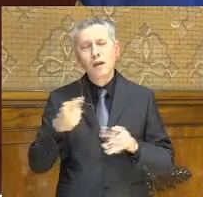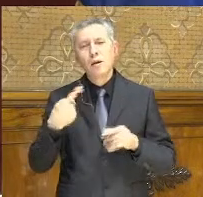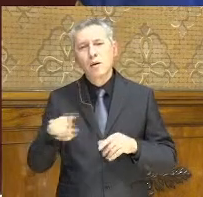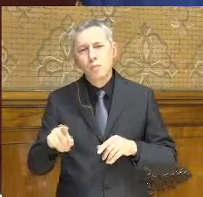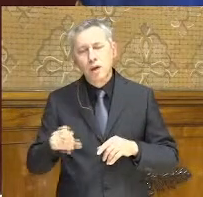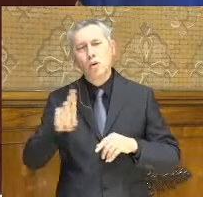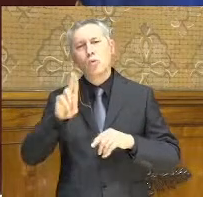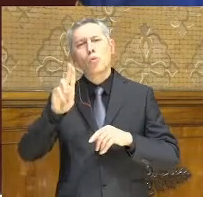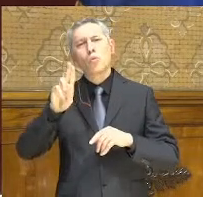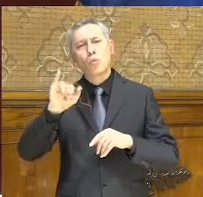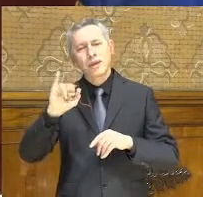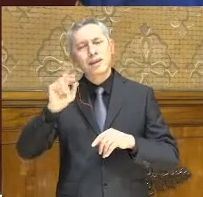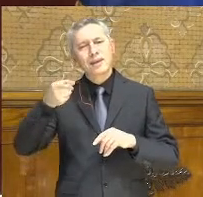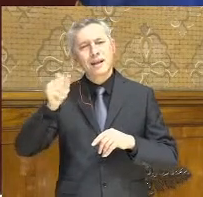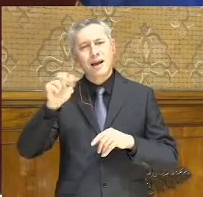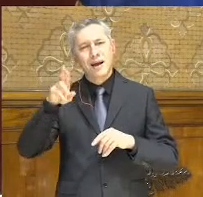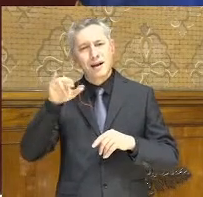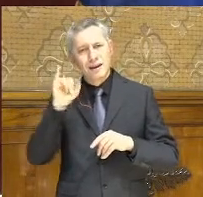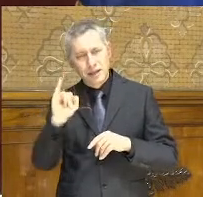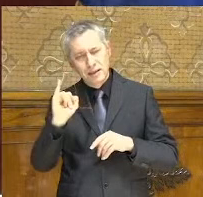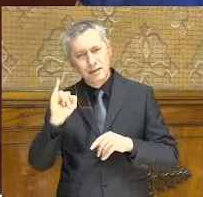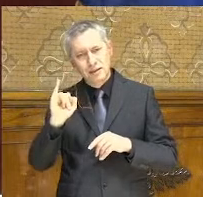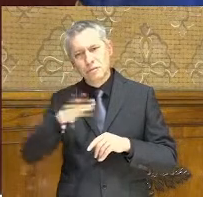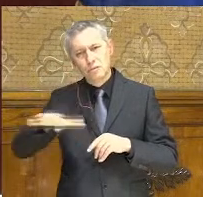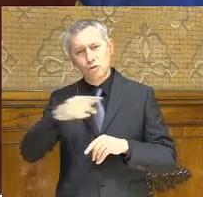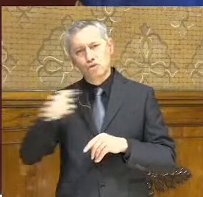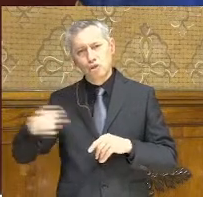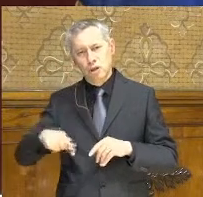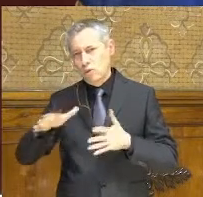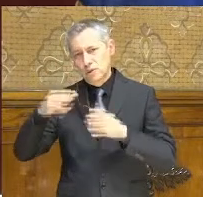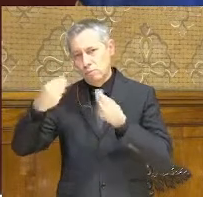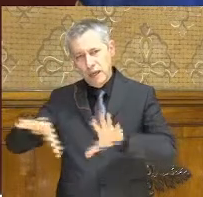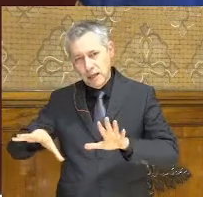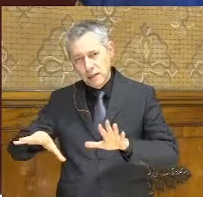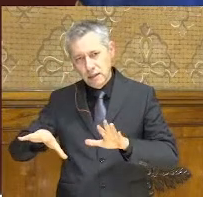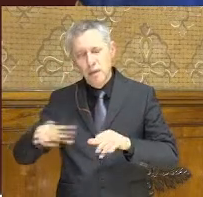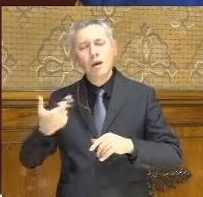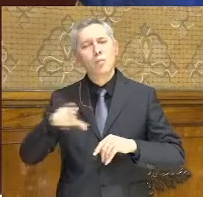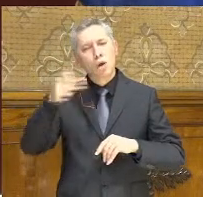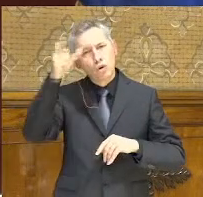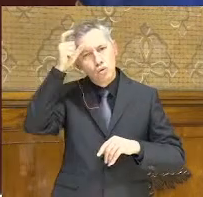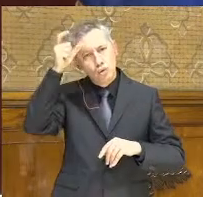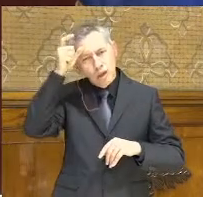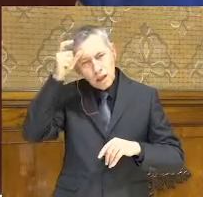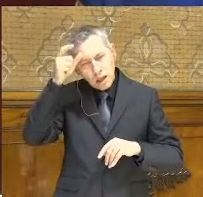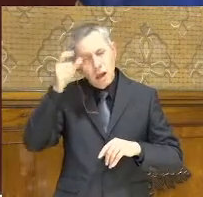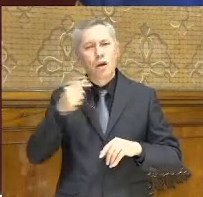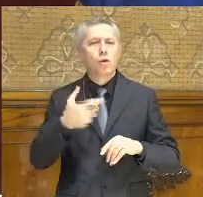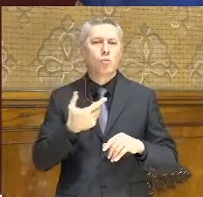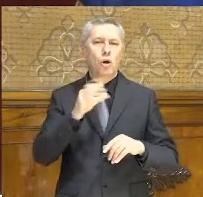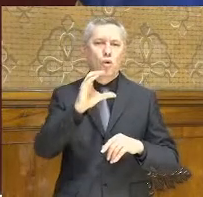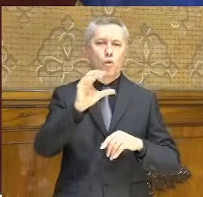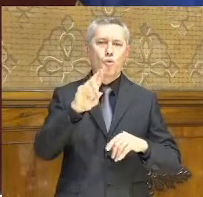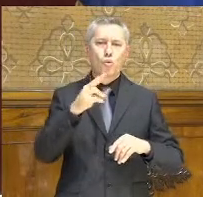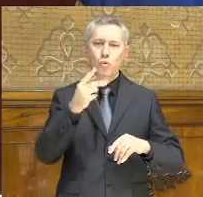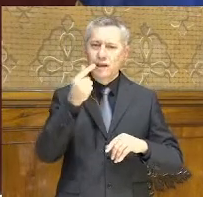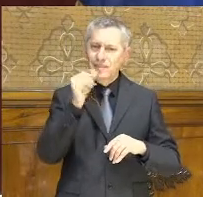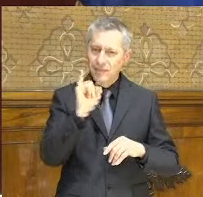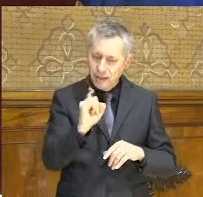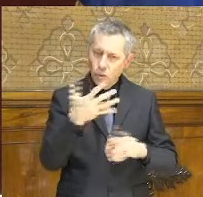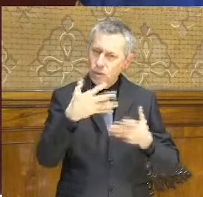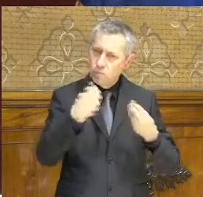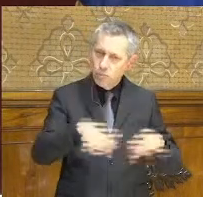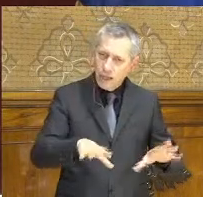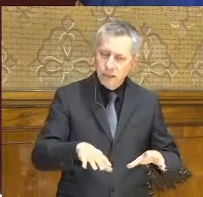in China, totally lost. For Kurds in Turkey, totally lost. For women and gays